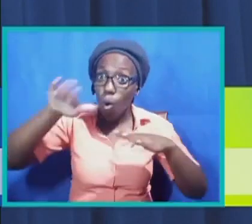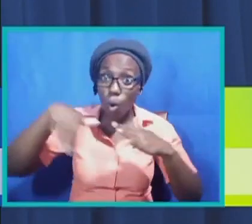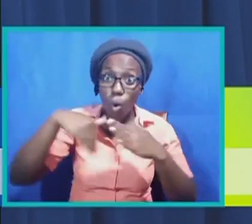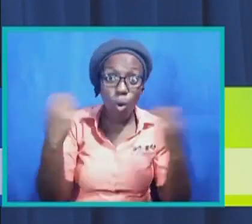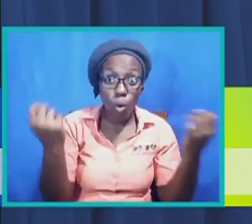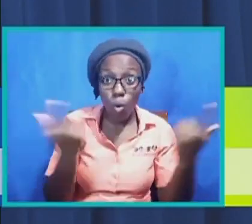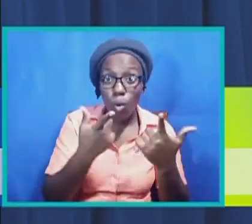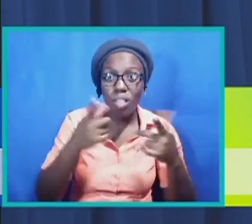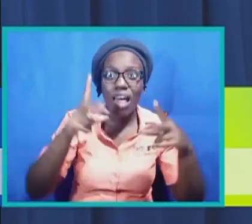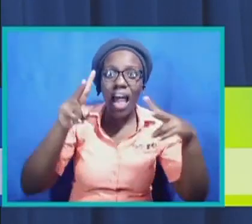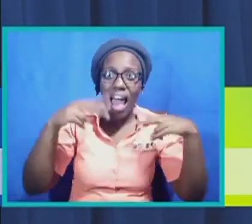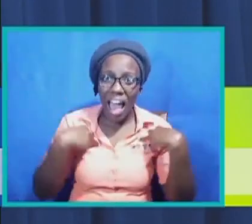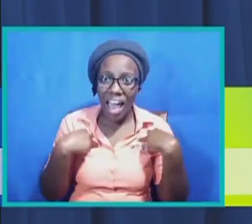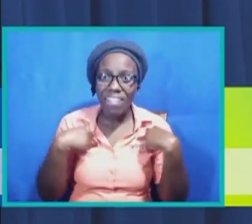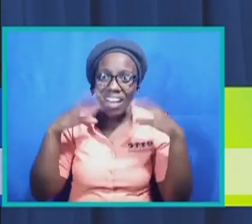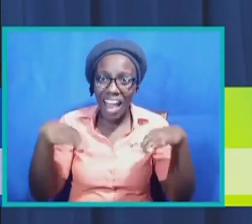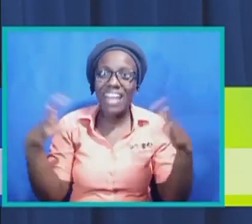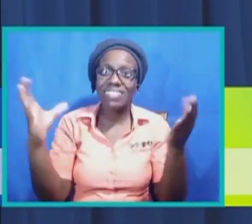to still talk about